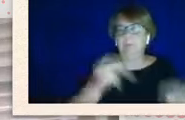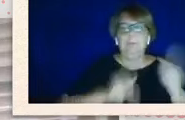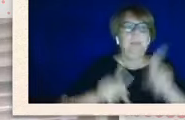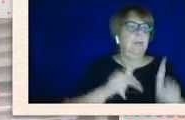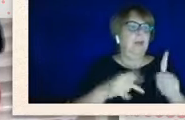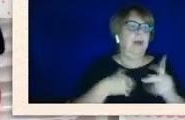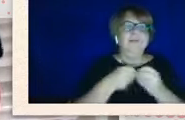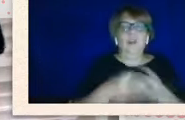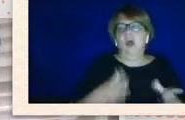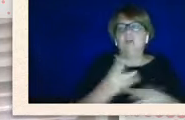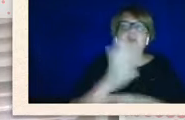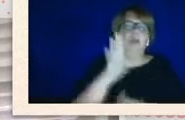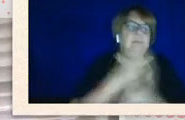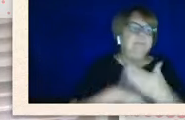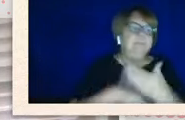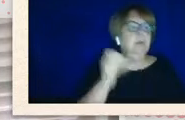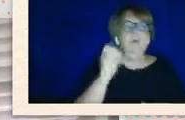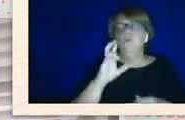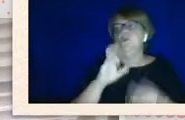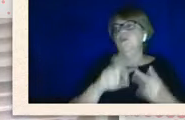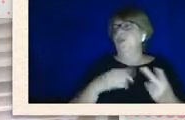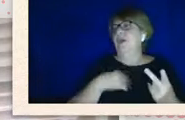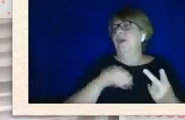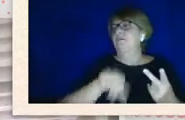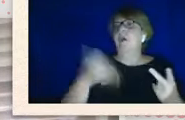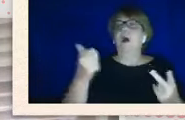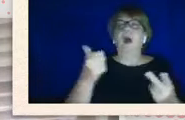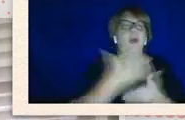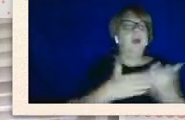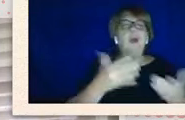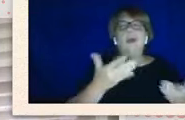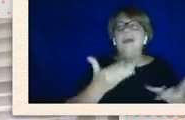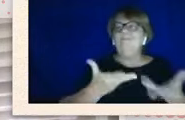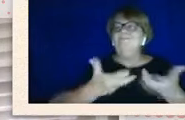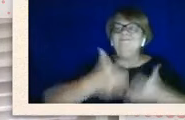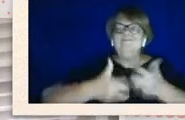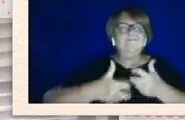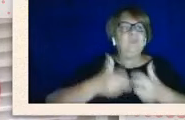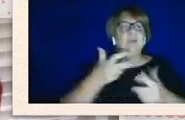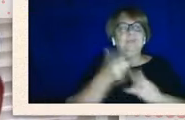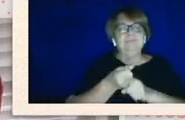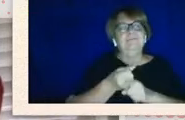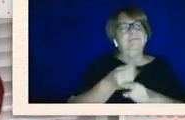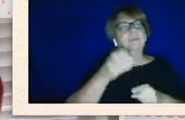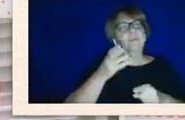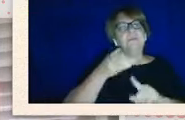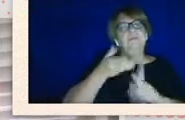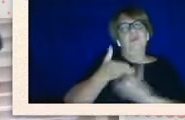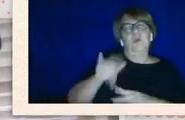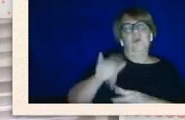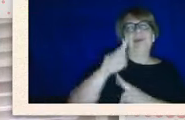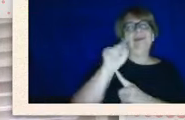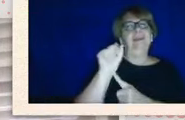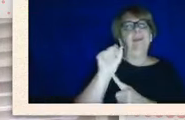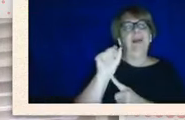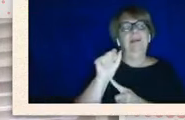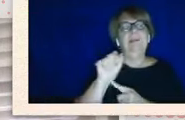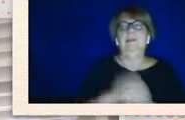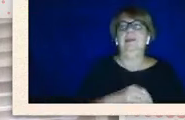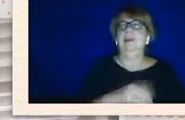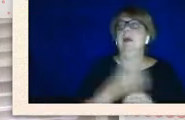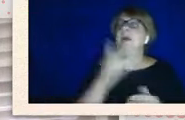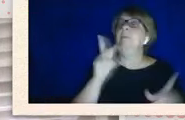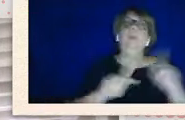limbs, people who have other dexterity issues that are, impacted by disability itself, people who might have